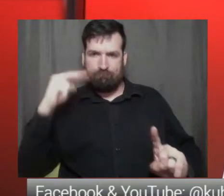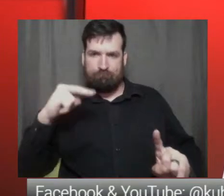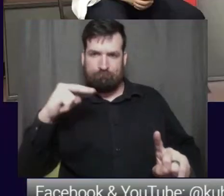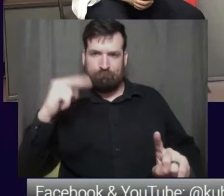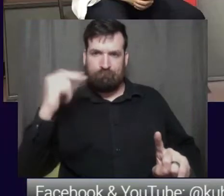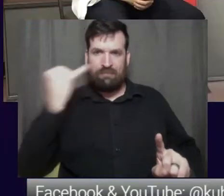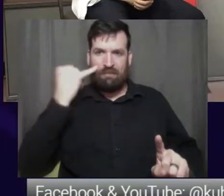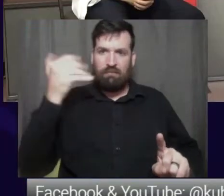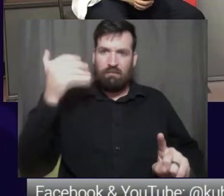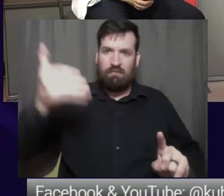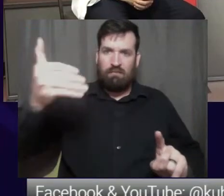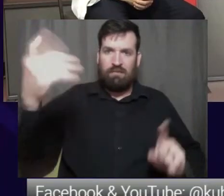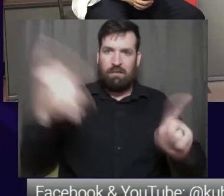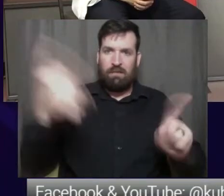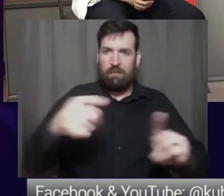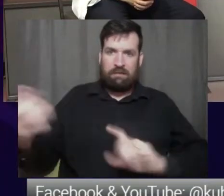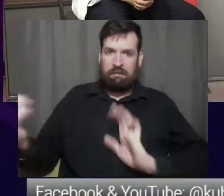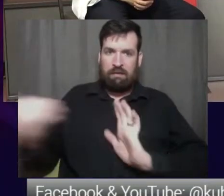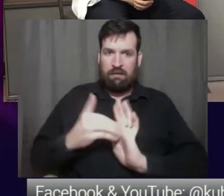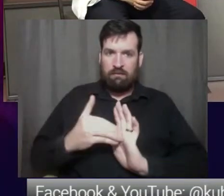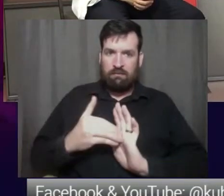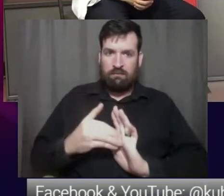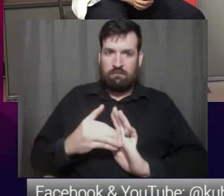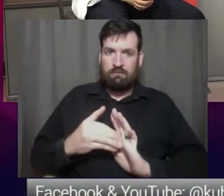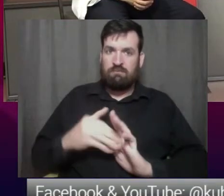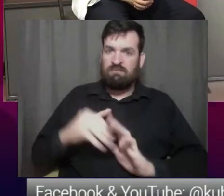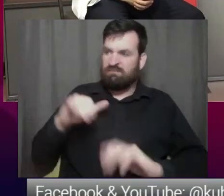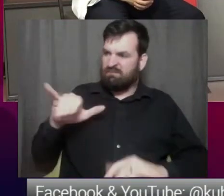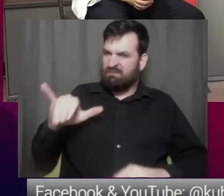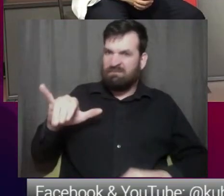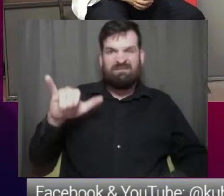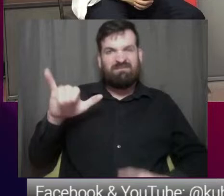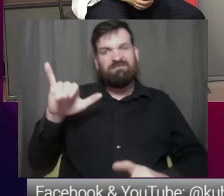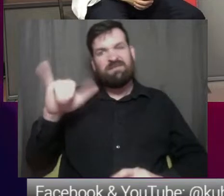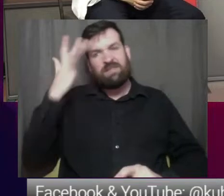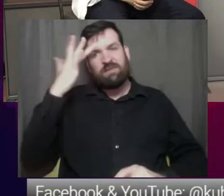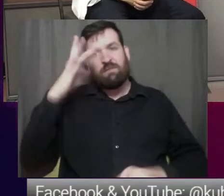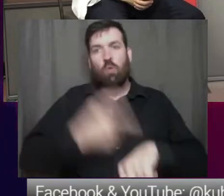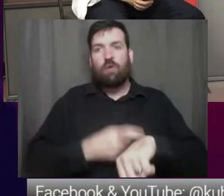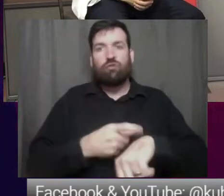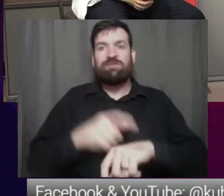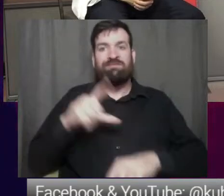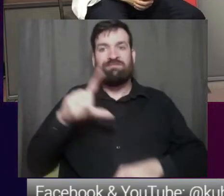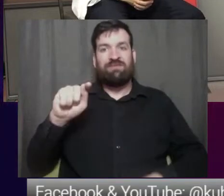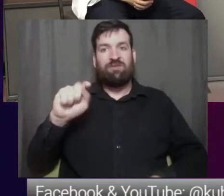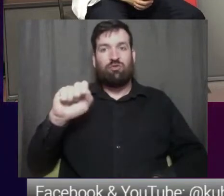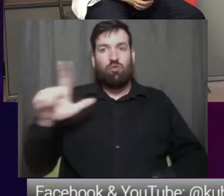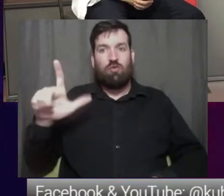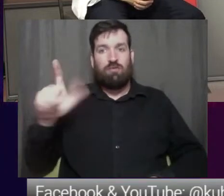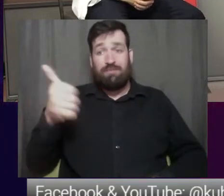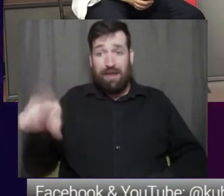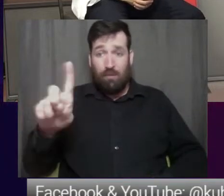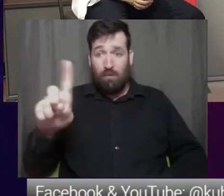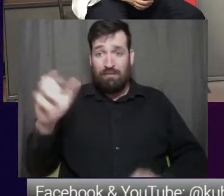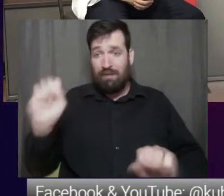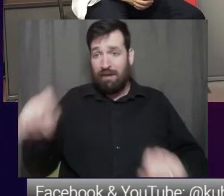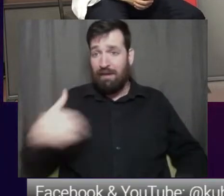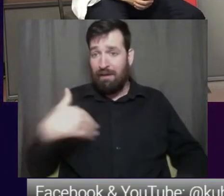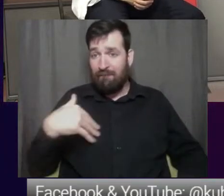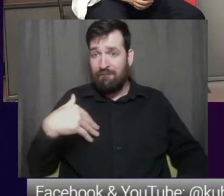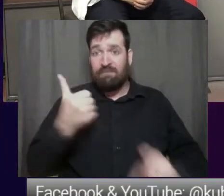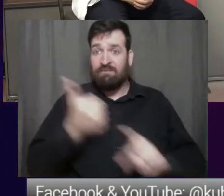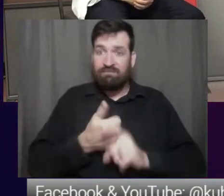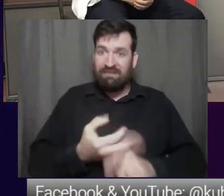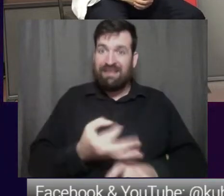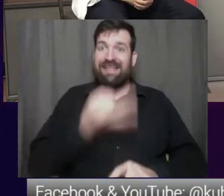is a tool. I mean, this is just so interesting. This smartwatch that anyone can have is a great tool for you as an expert at the top of